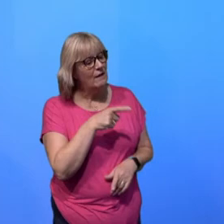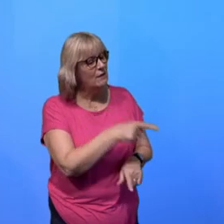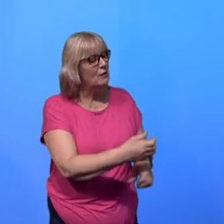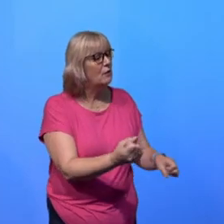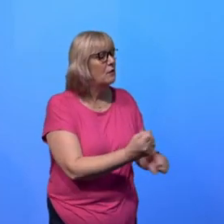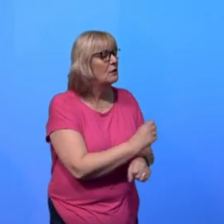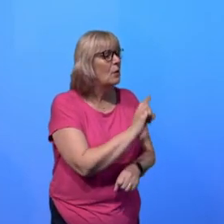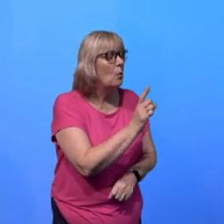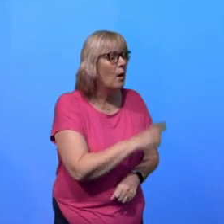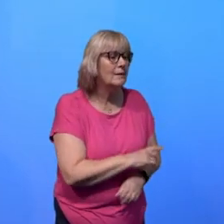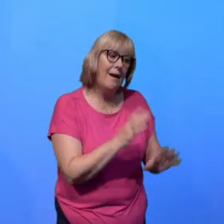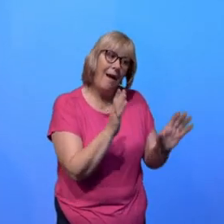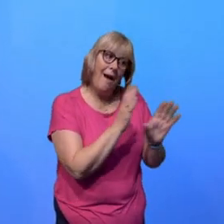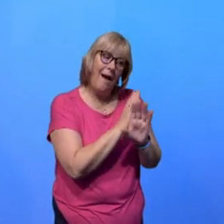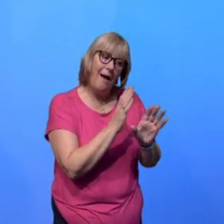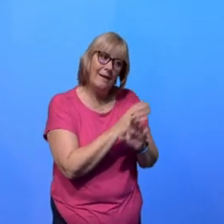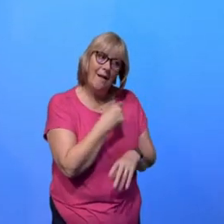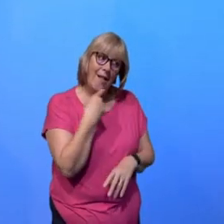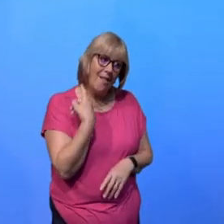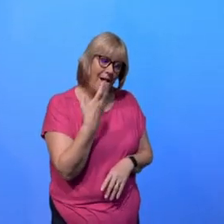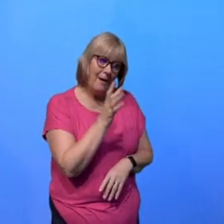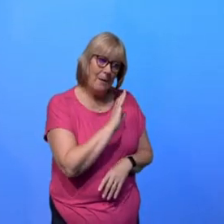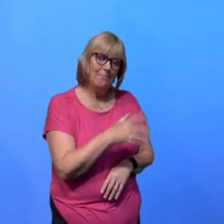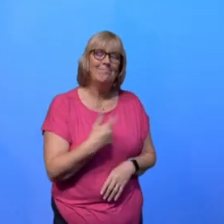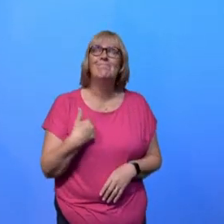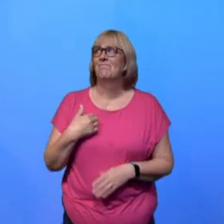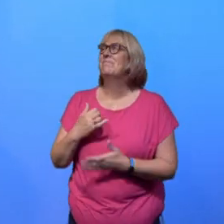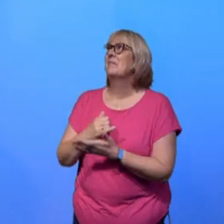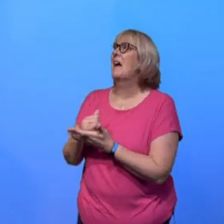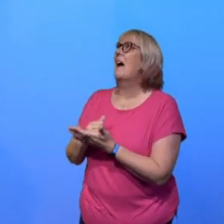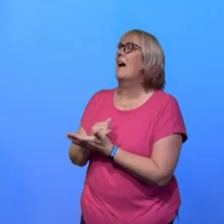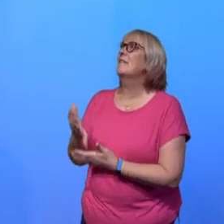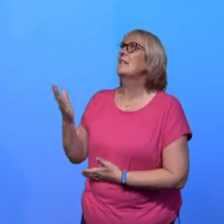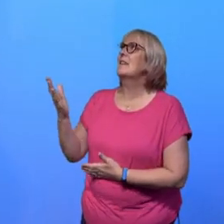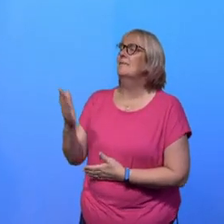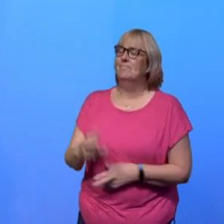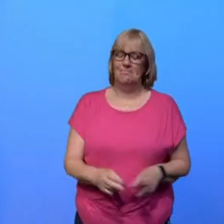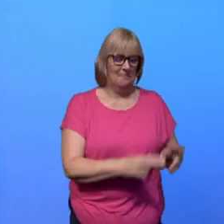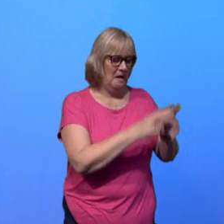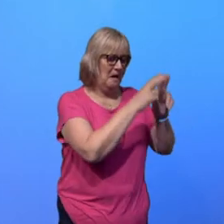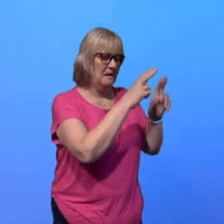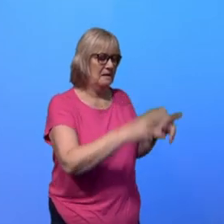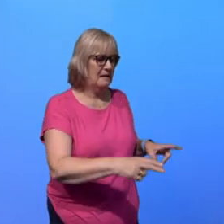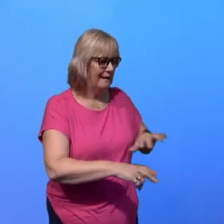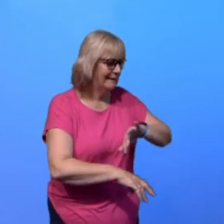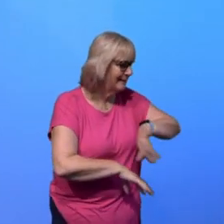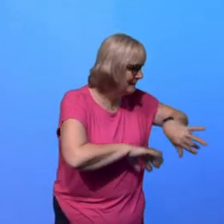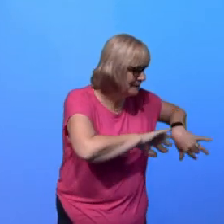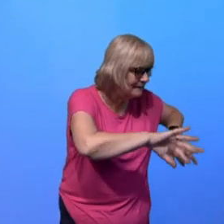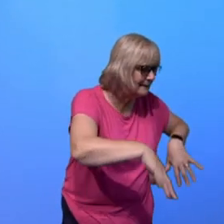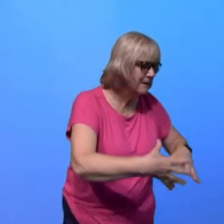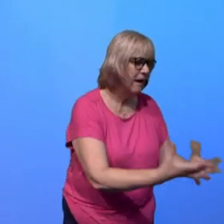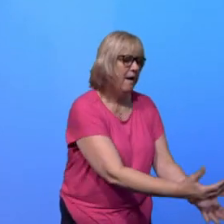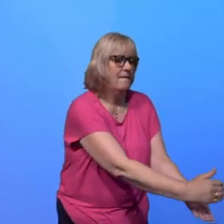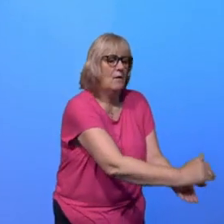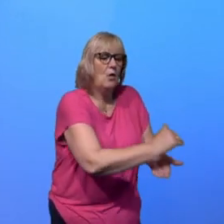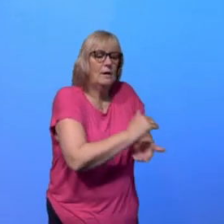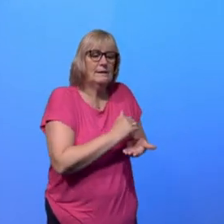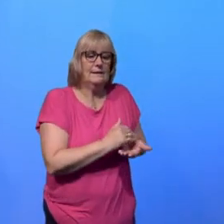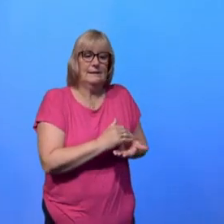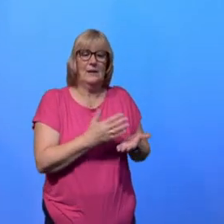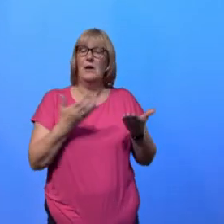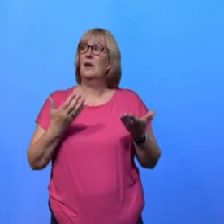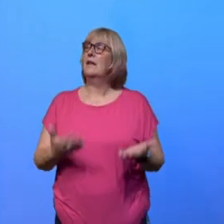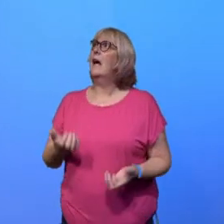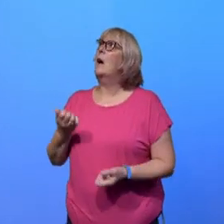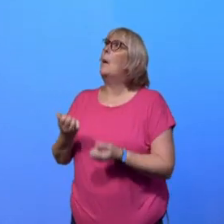done. Don't hide it from me. It's true. He said, I've sinned against the Lord. The tent is searched. And now it's judgment day. So